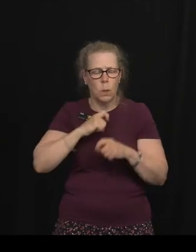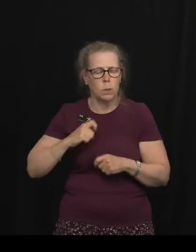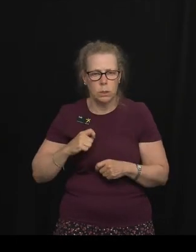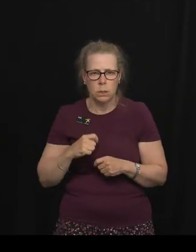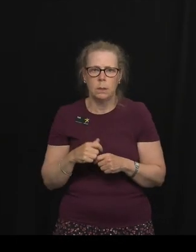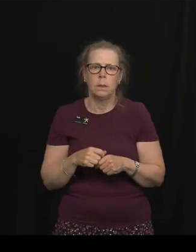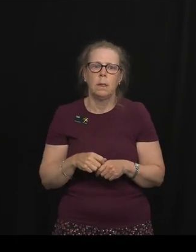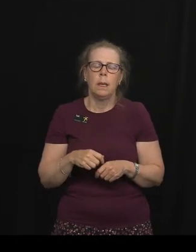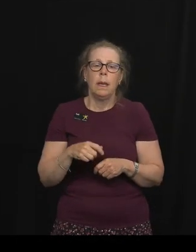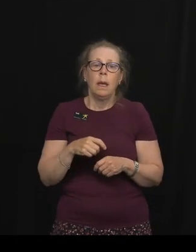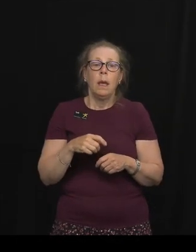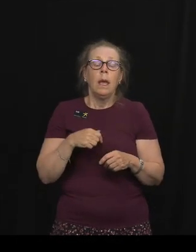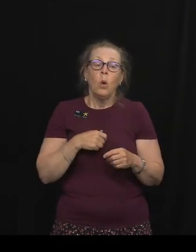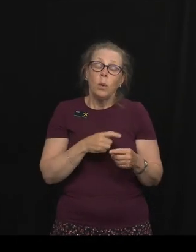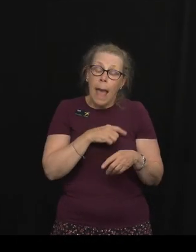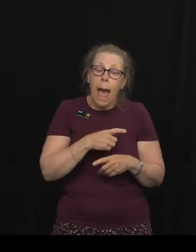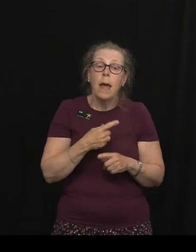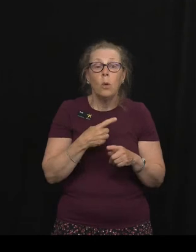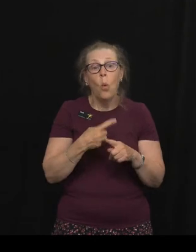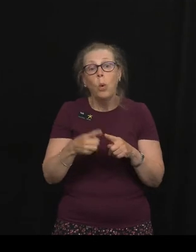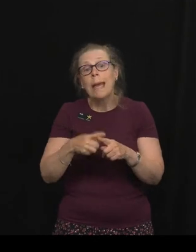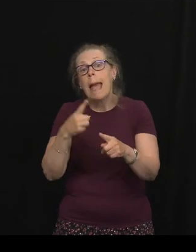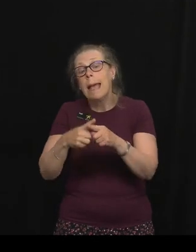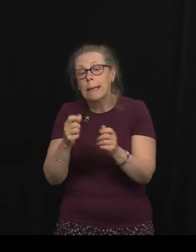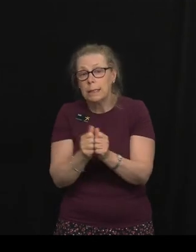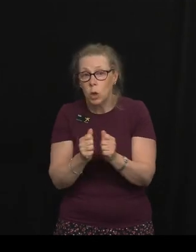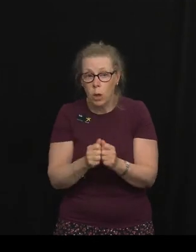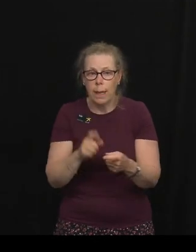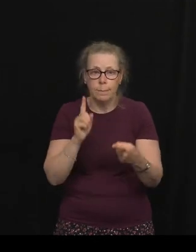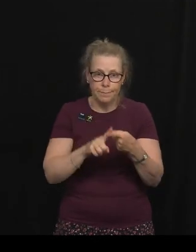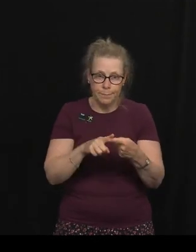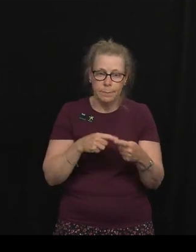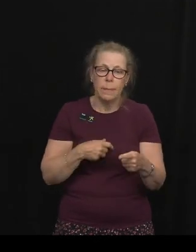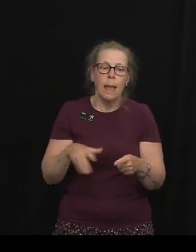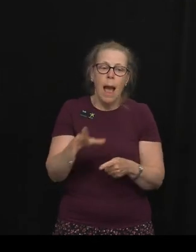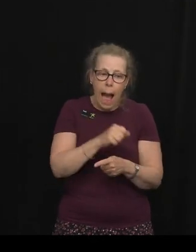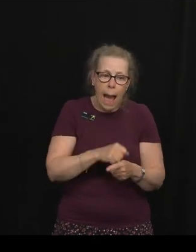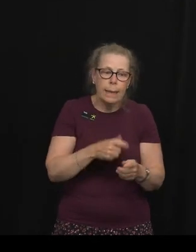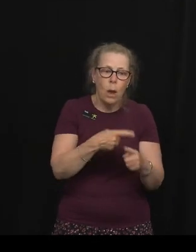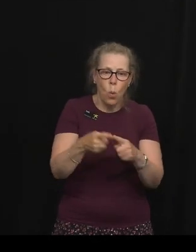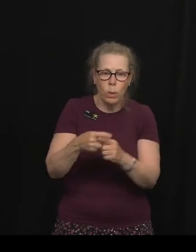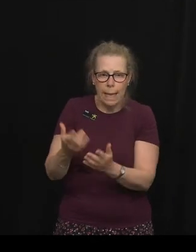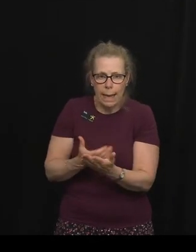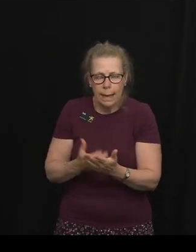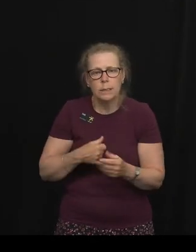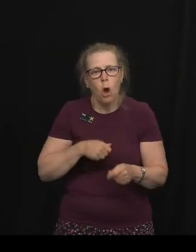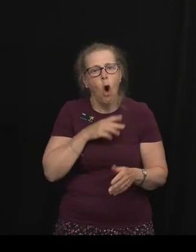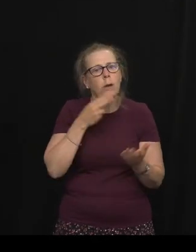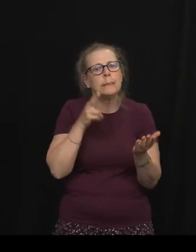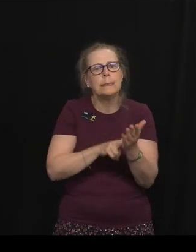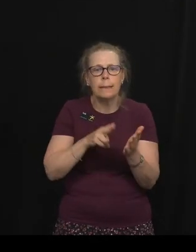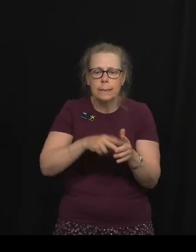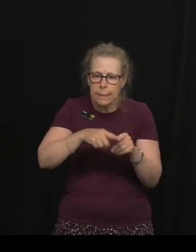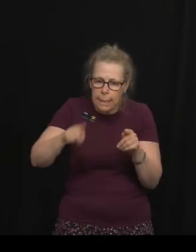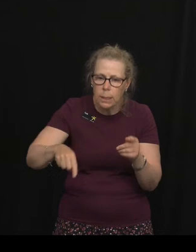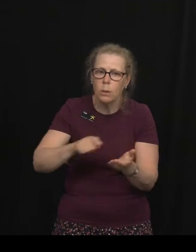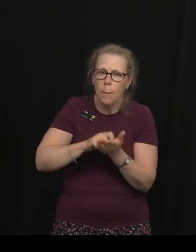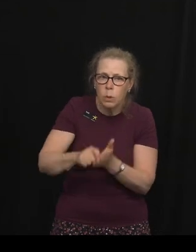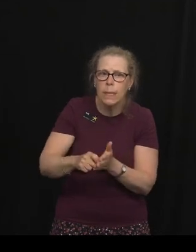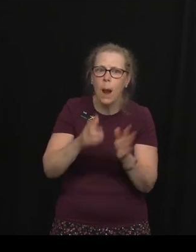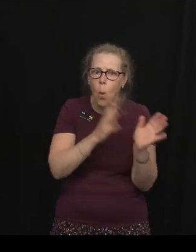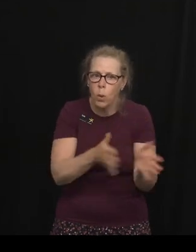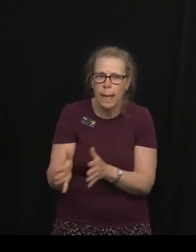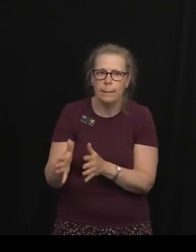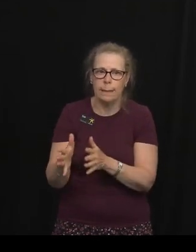not rocket science. First thing, make sure that all countries are reporting promptly. Make sure that you allow WHO to go to